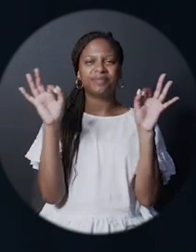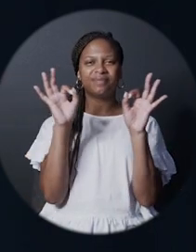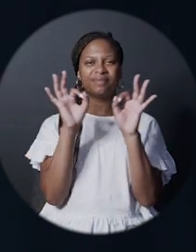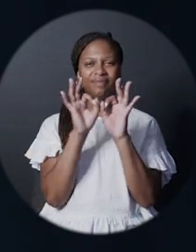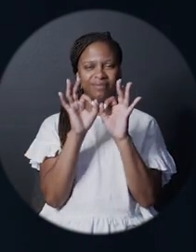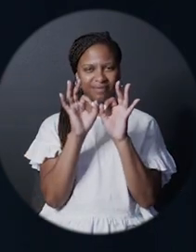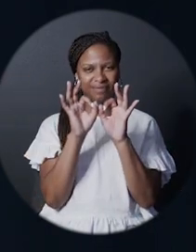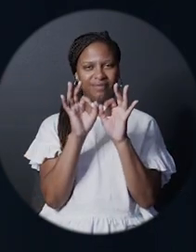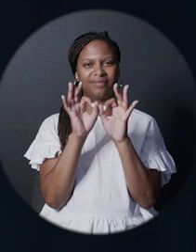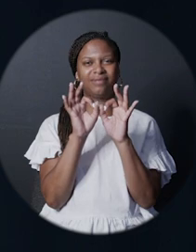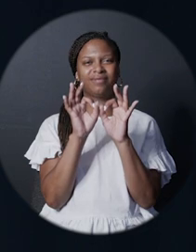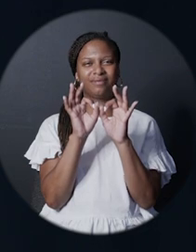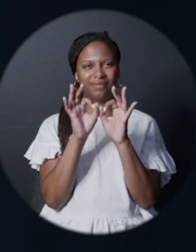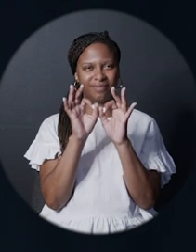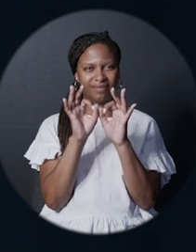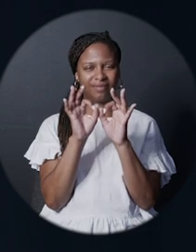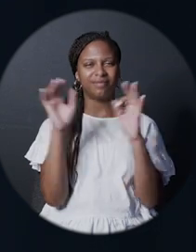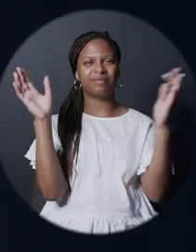He's worthy